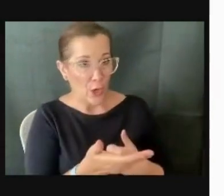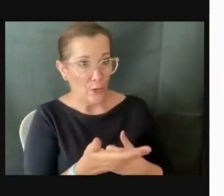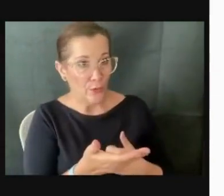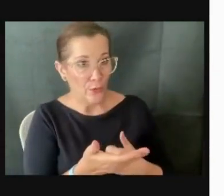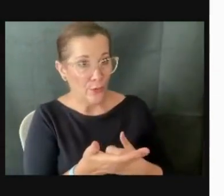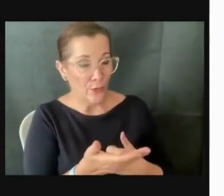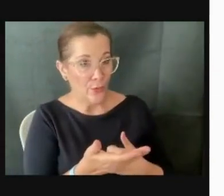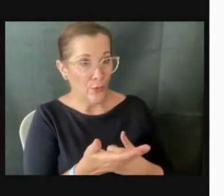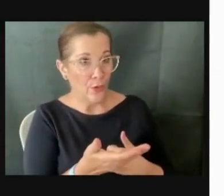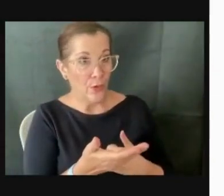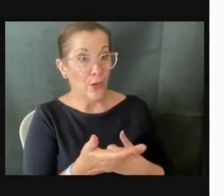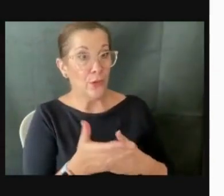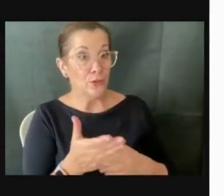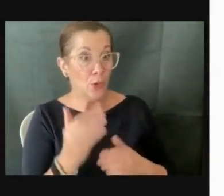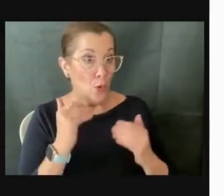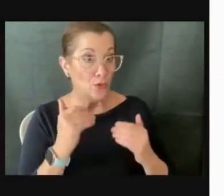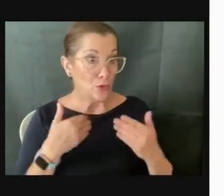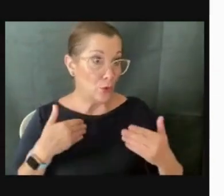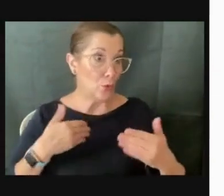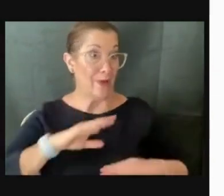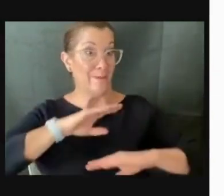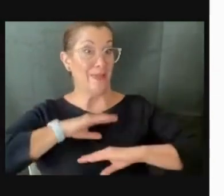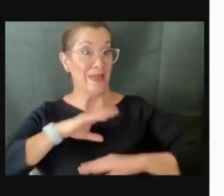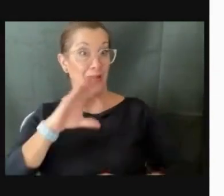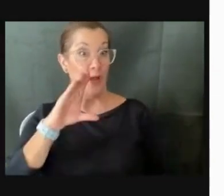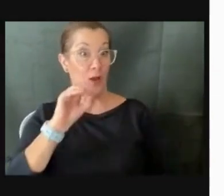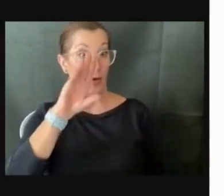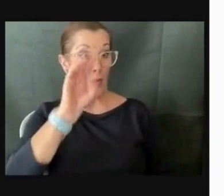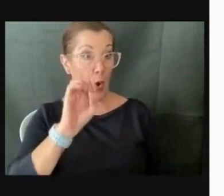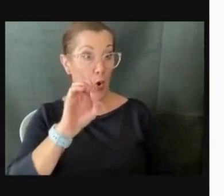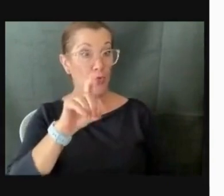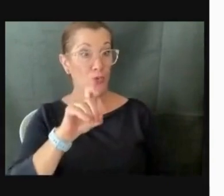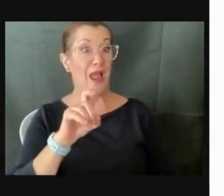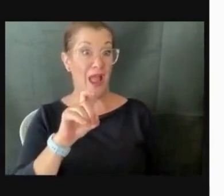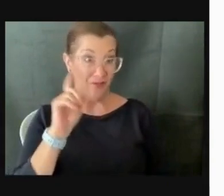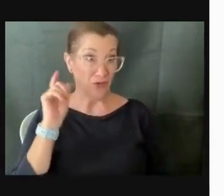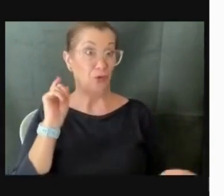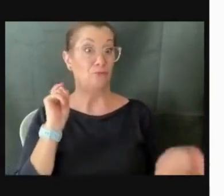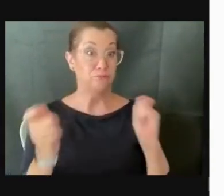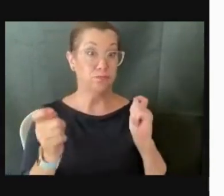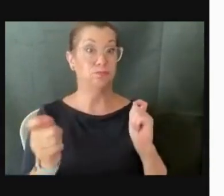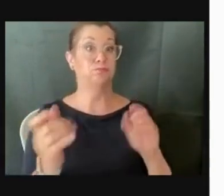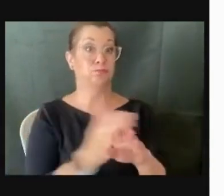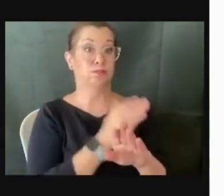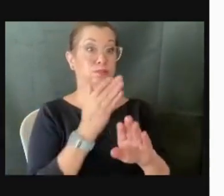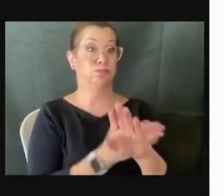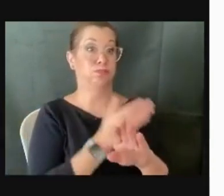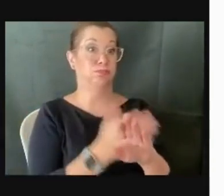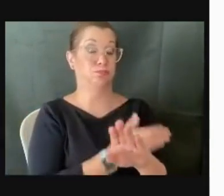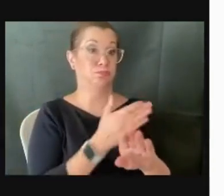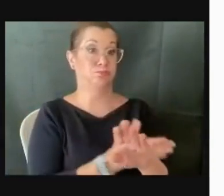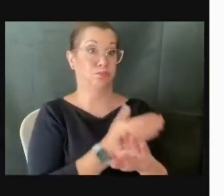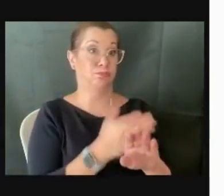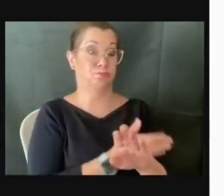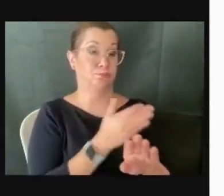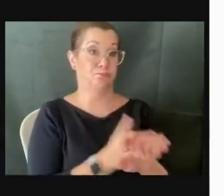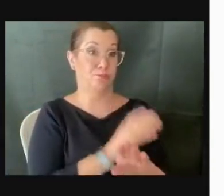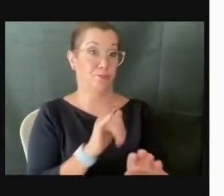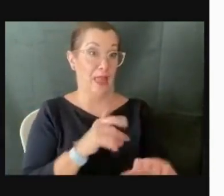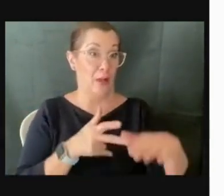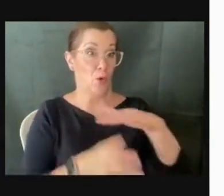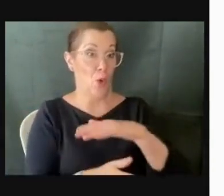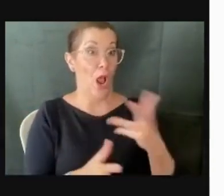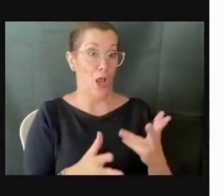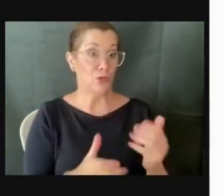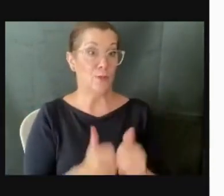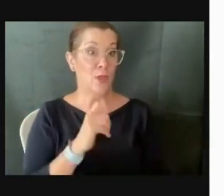order to bring it up to code to be a habitable space, you have to do significant retrofitting most of the time of at